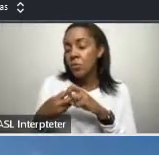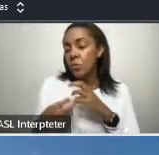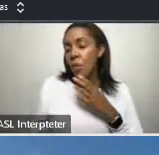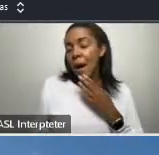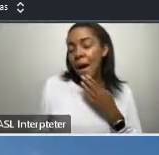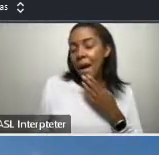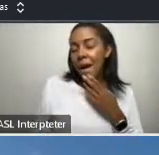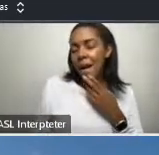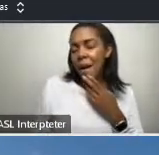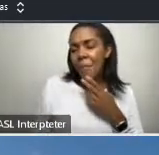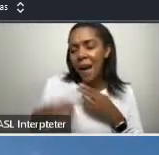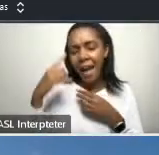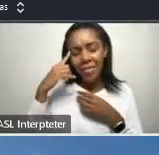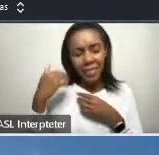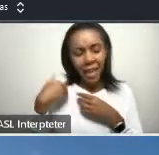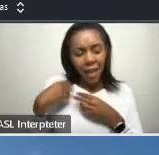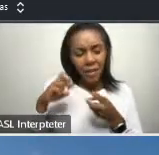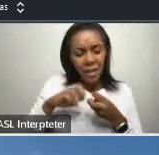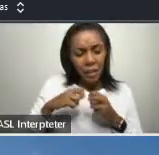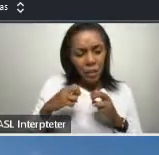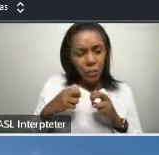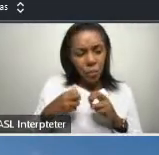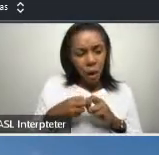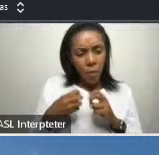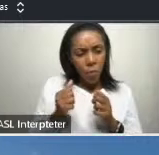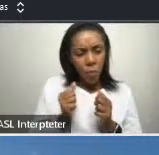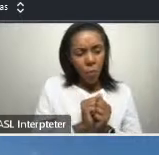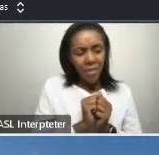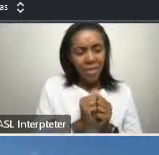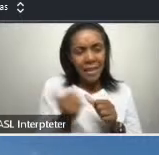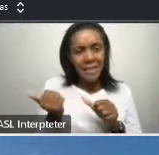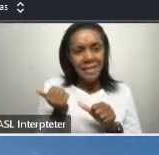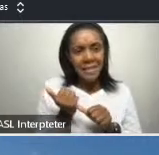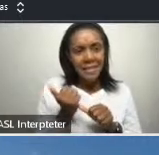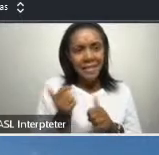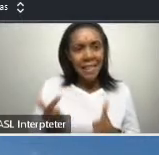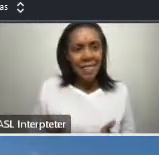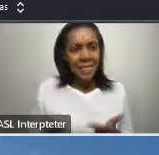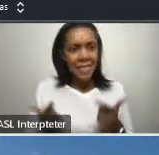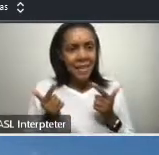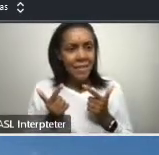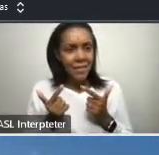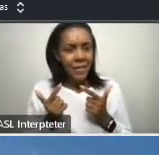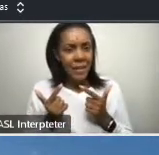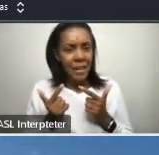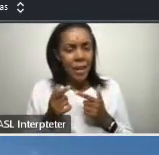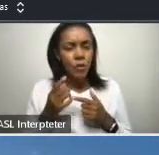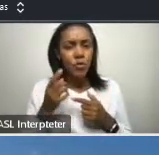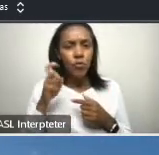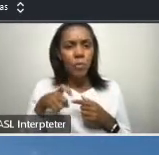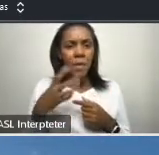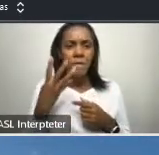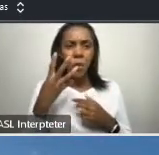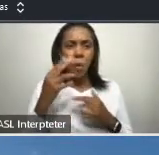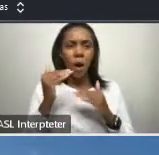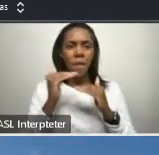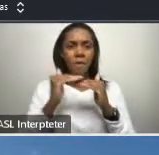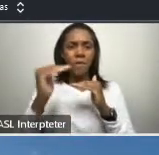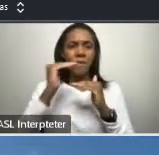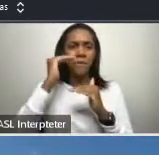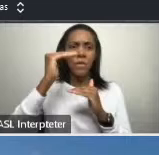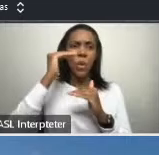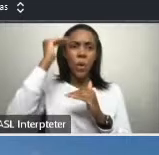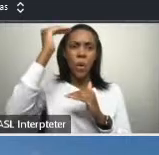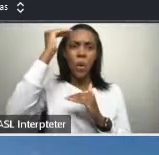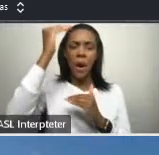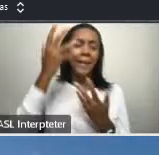I think they're having an issue with the assistant living. I think, what was it, supposed to be 4 stories? I don't think that's gonna